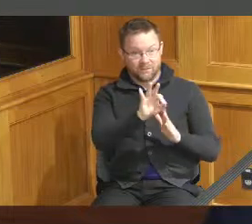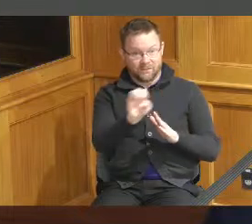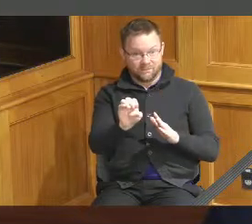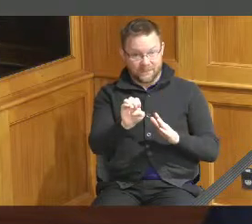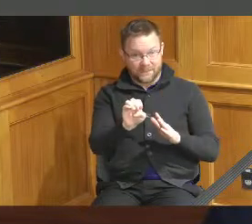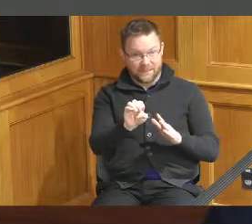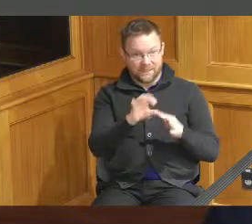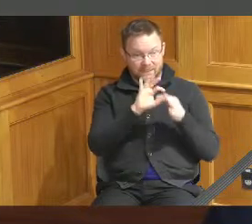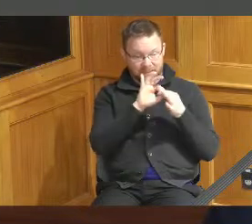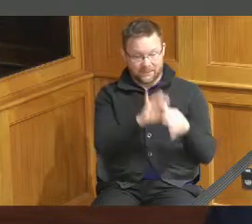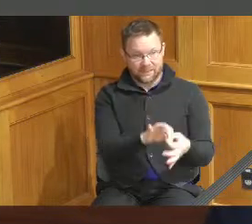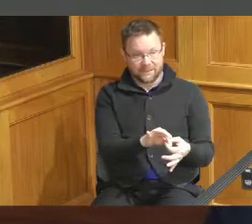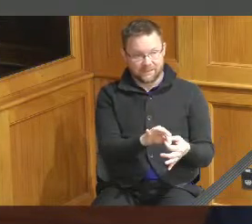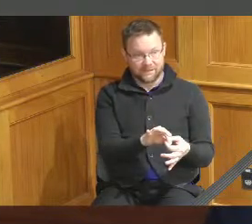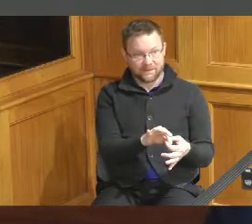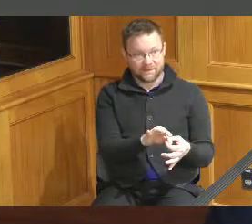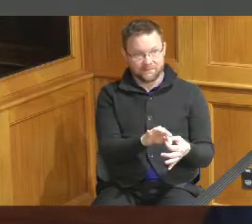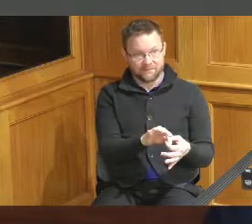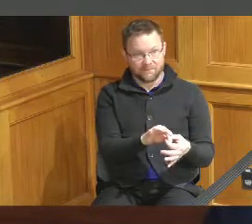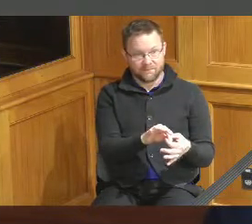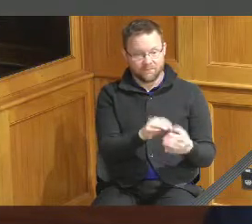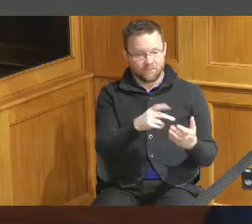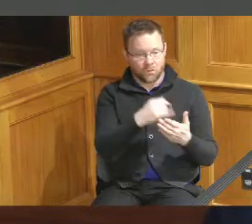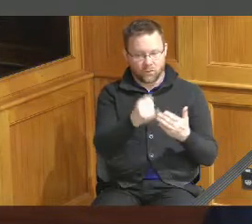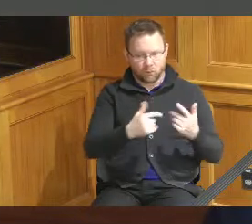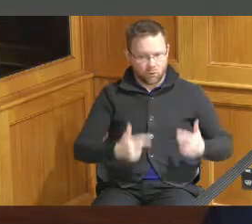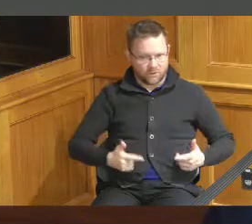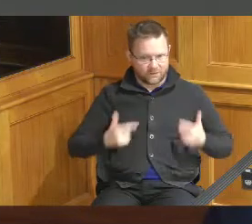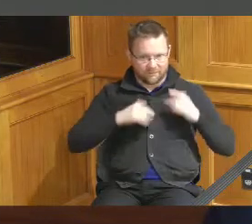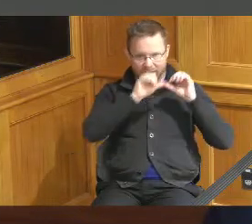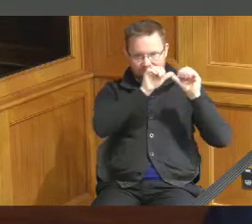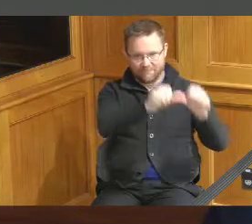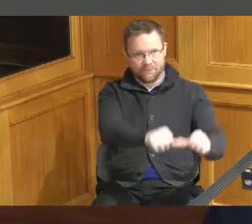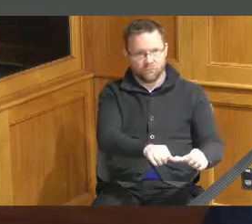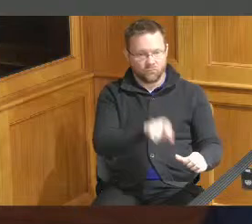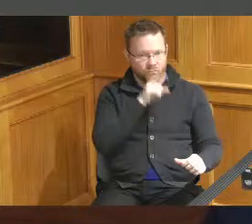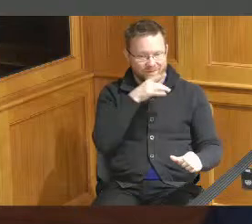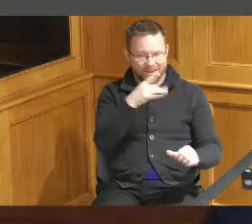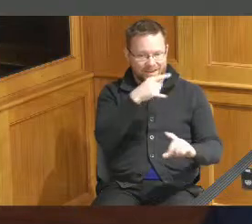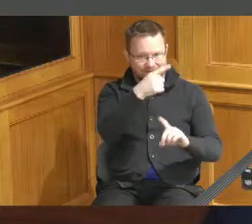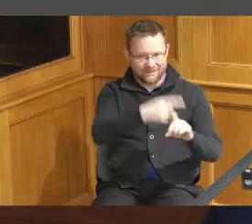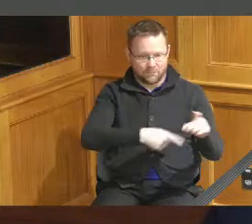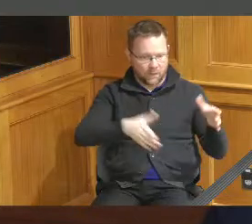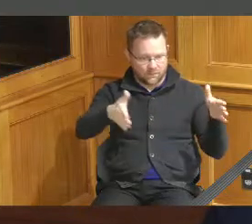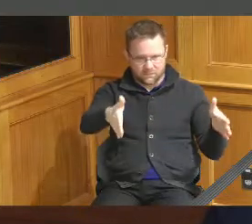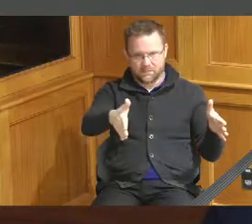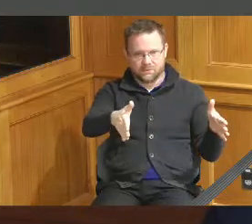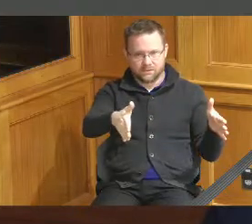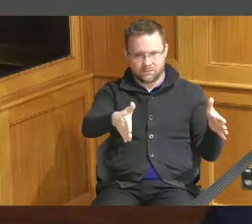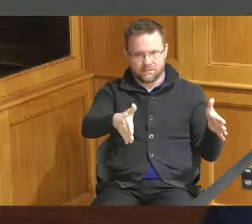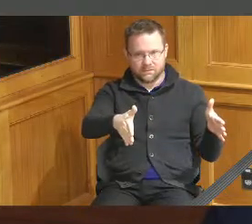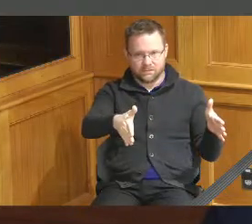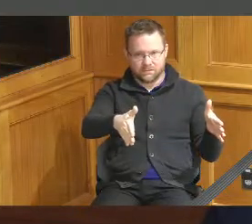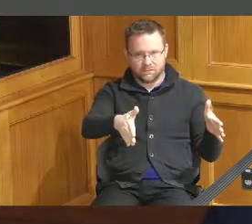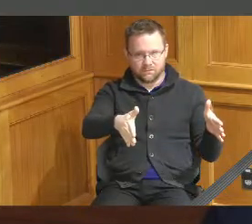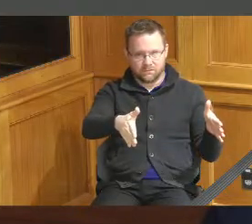for the life of the project, so for essentially the 18 months of the project. And